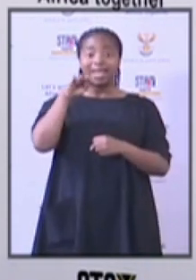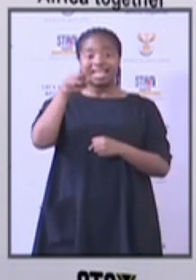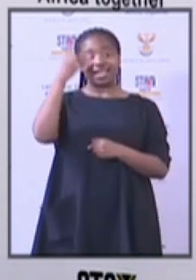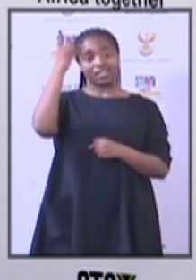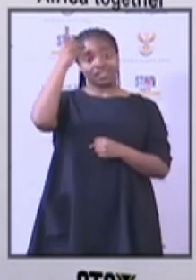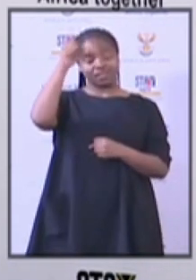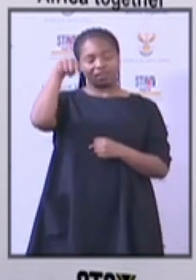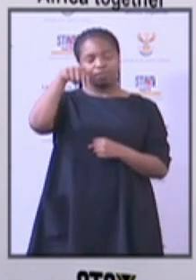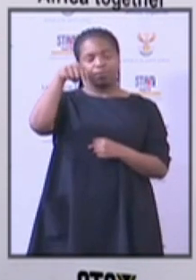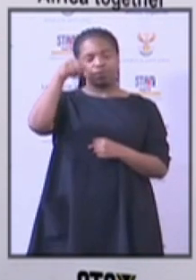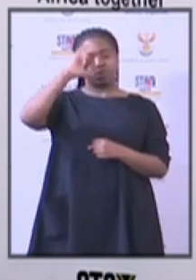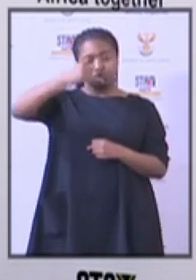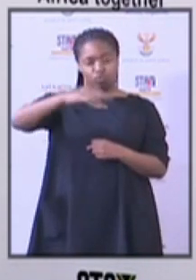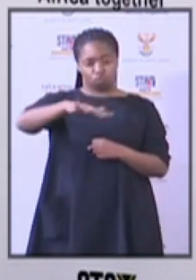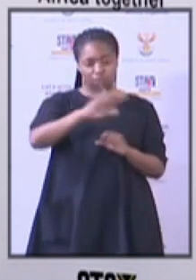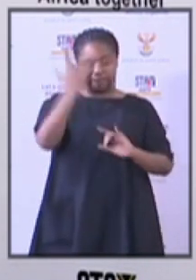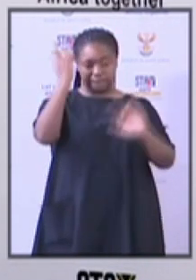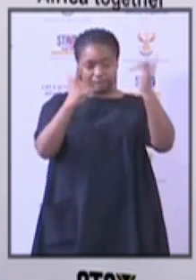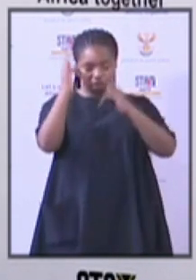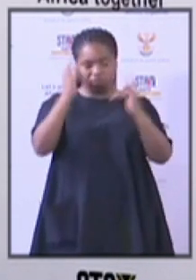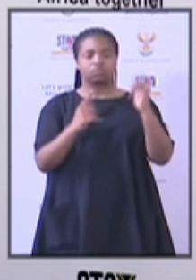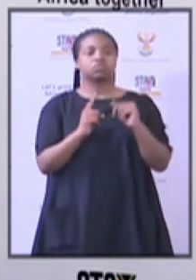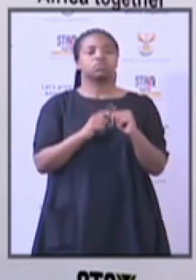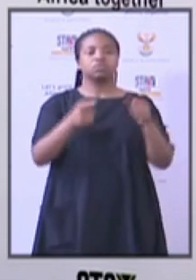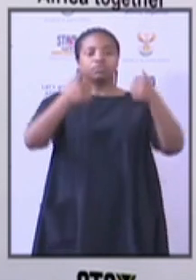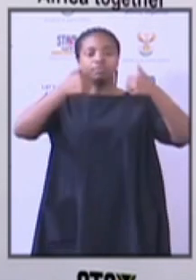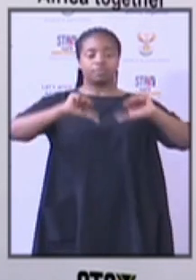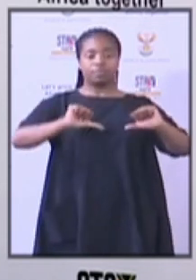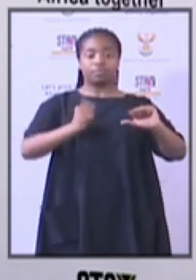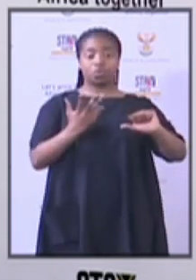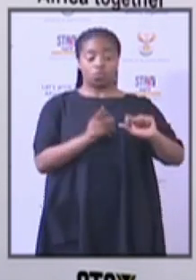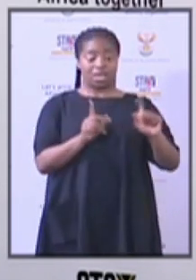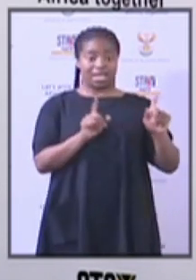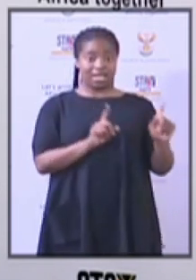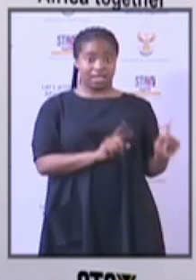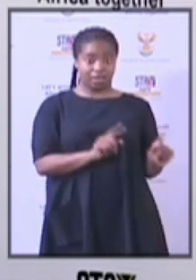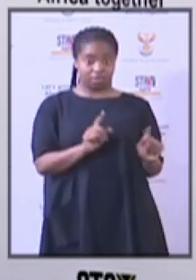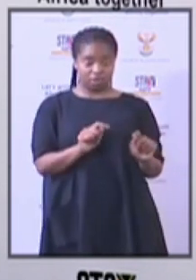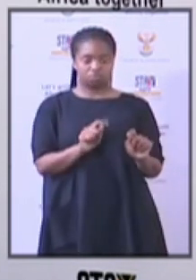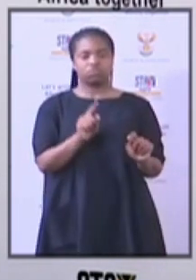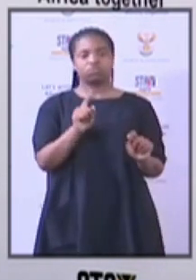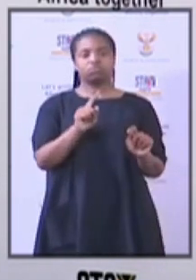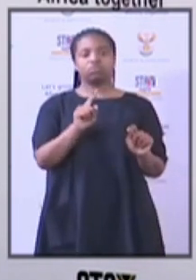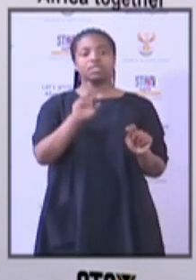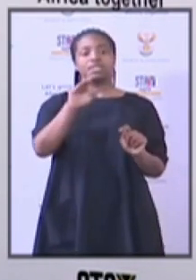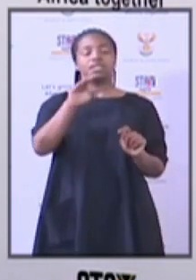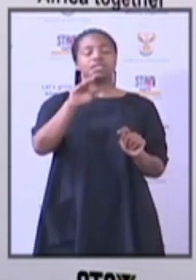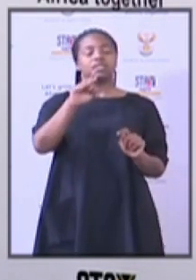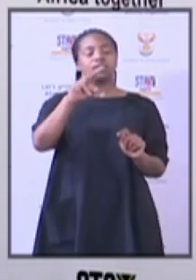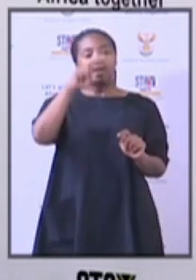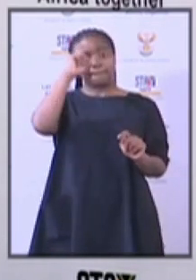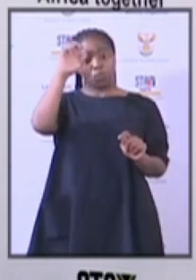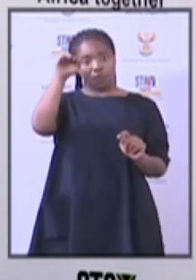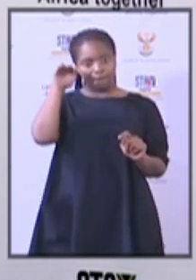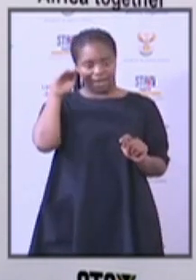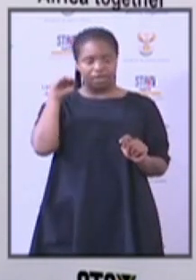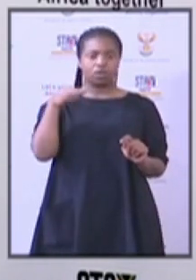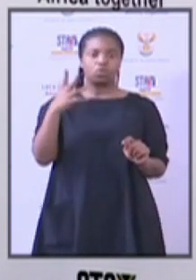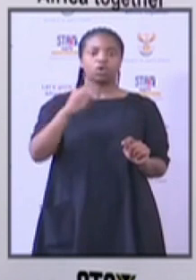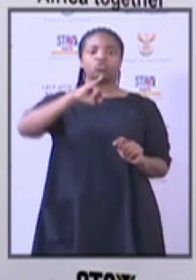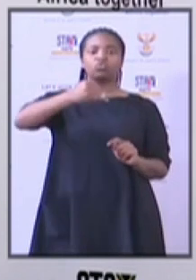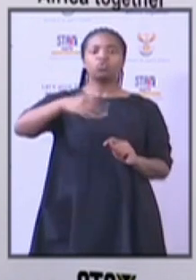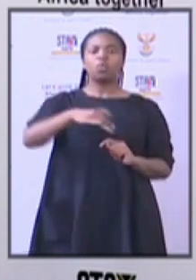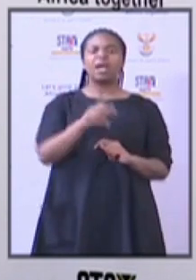in Johannesburg, Standard Bank Canal Walk in Cape Town, Standard Bank Killarney Mall in